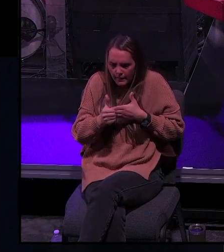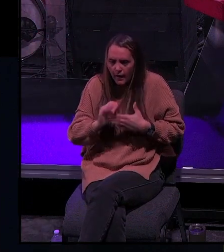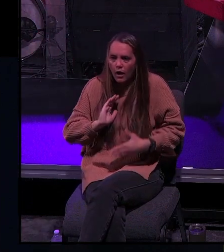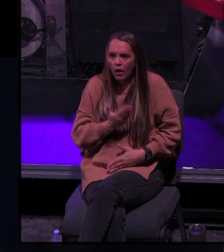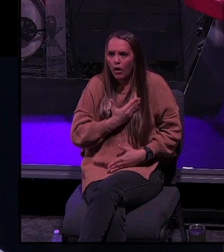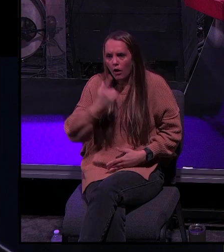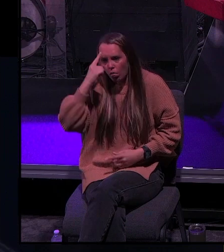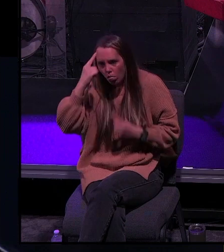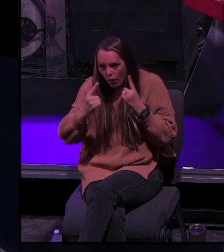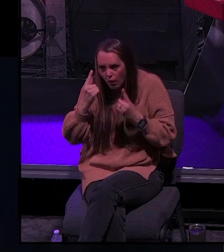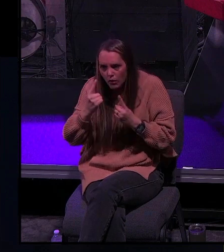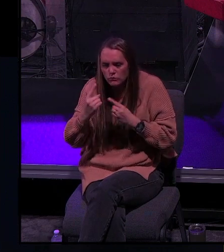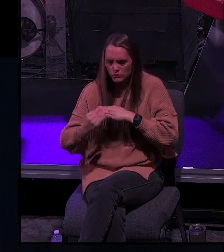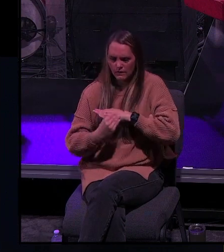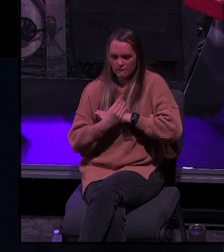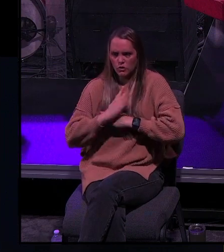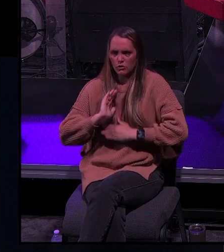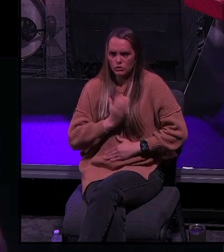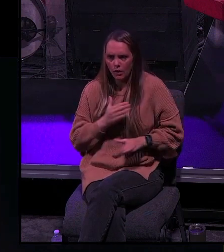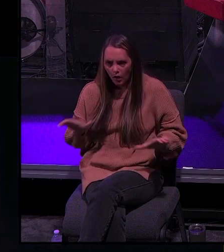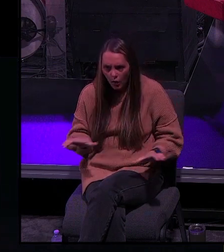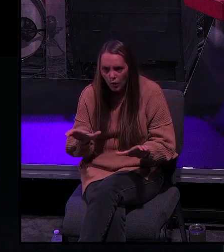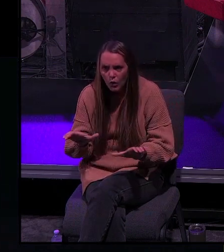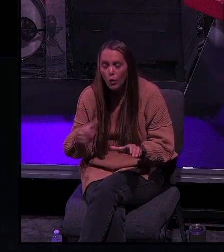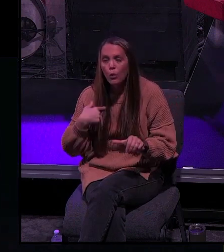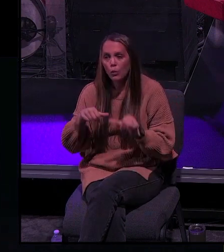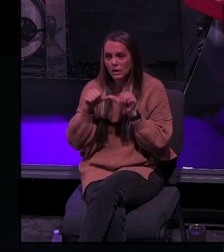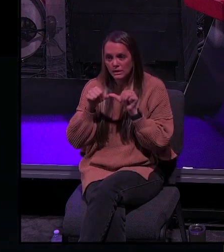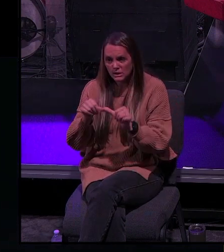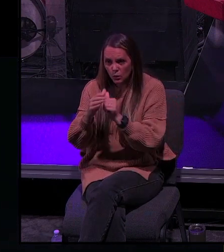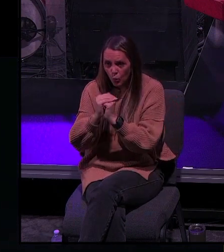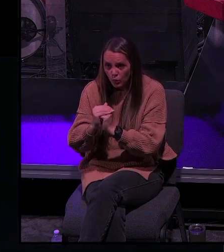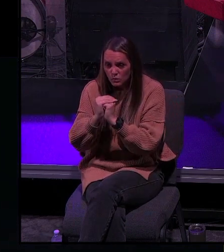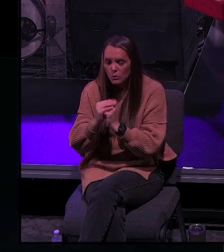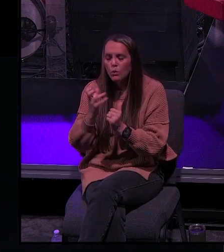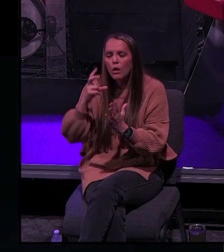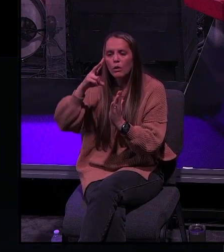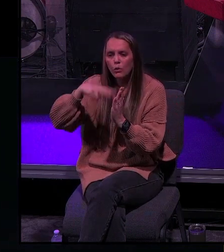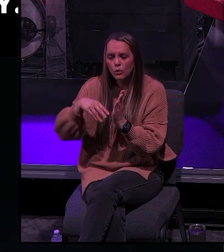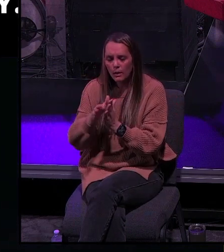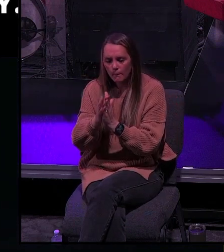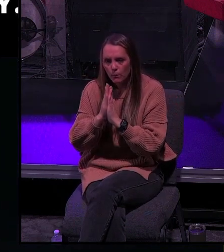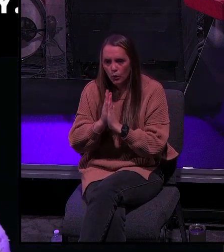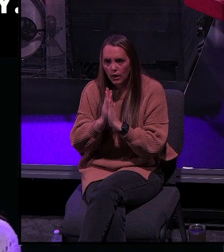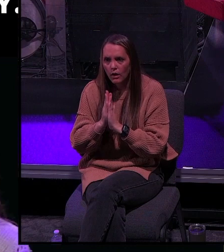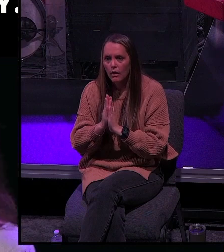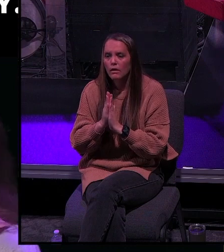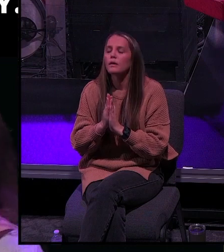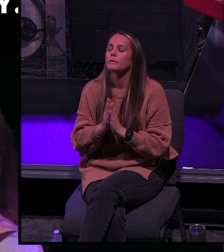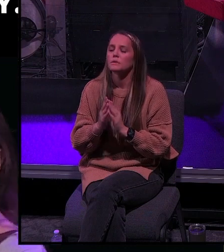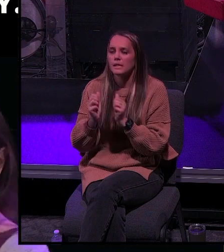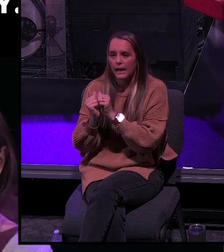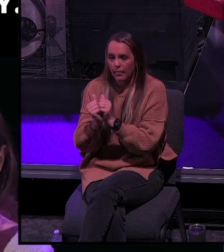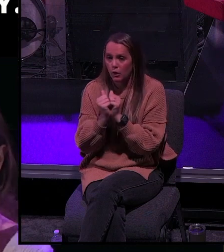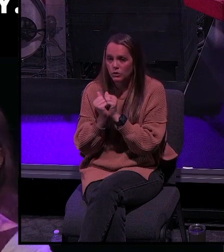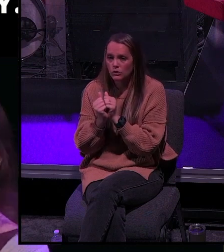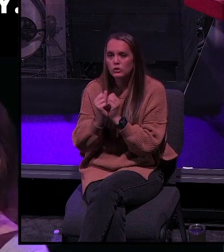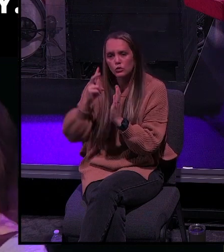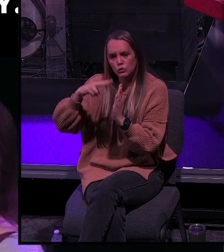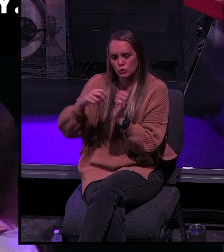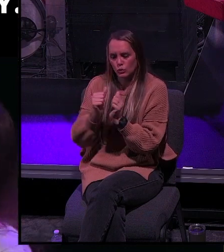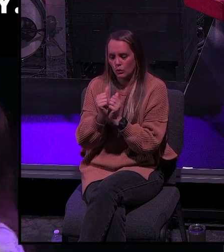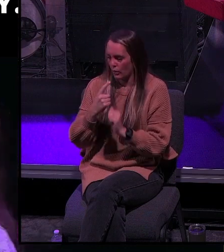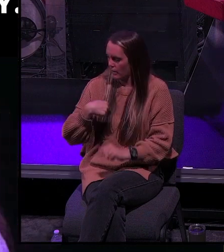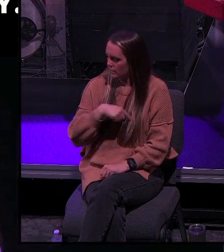actions. So as we continue to worship, we love to read this prayer from St. Augustine aloud together. So will you read this with